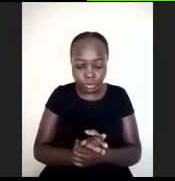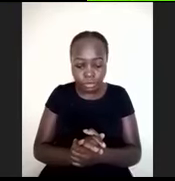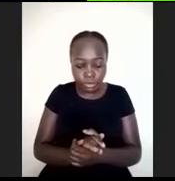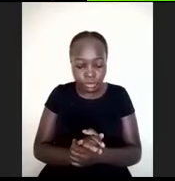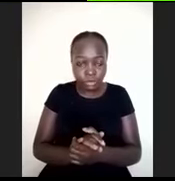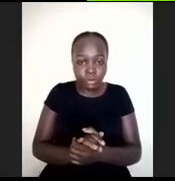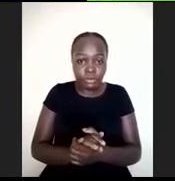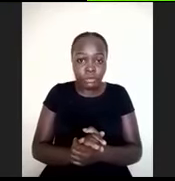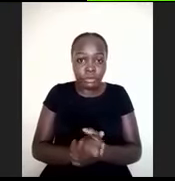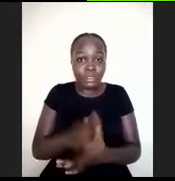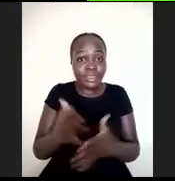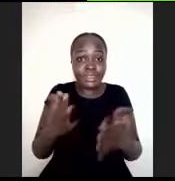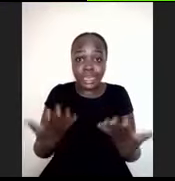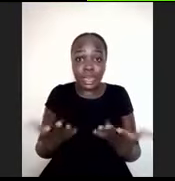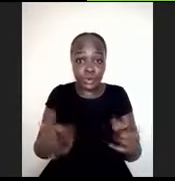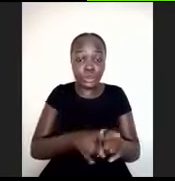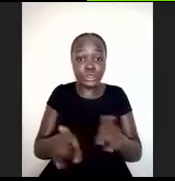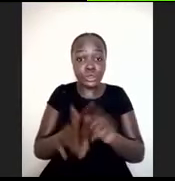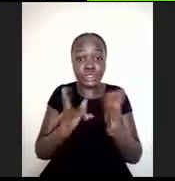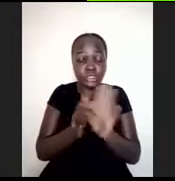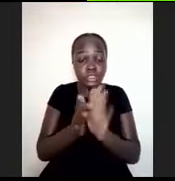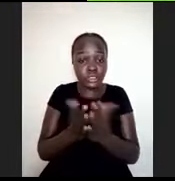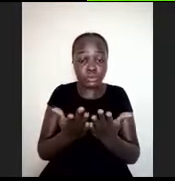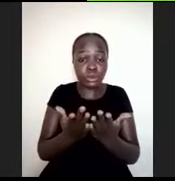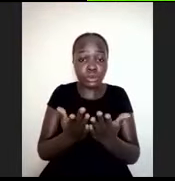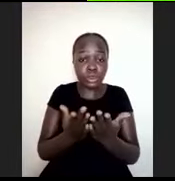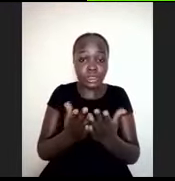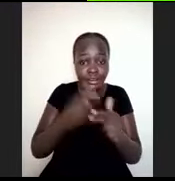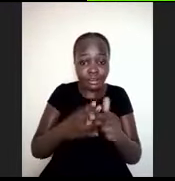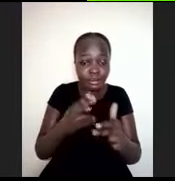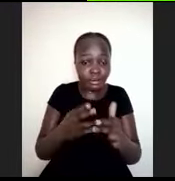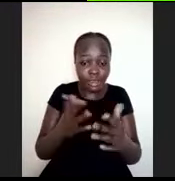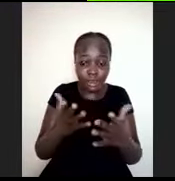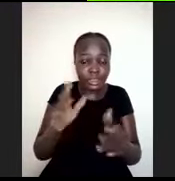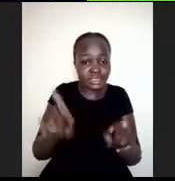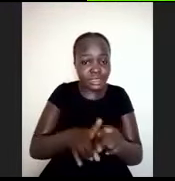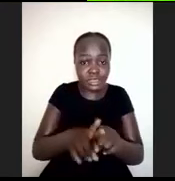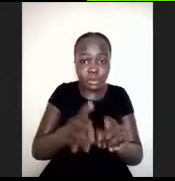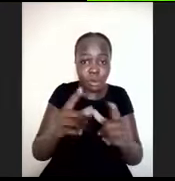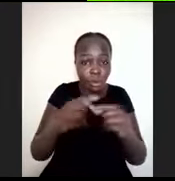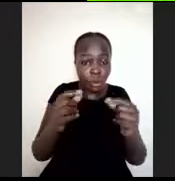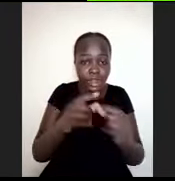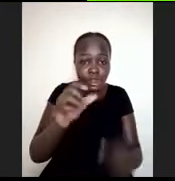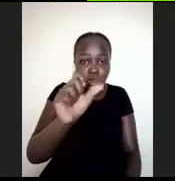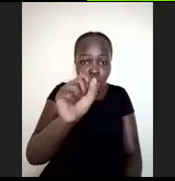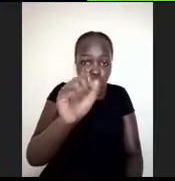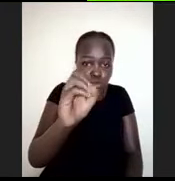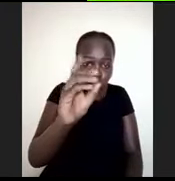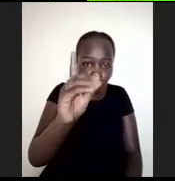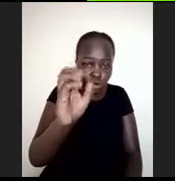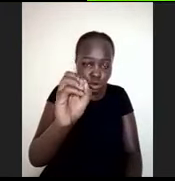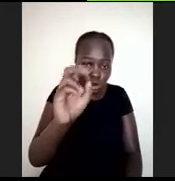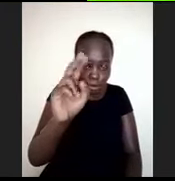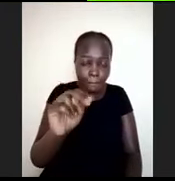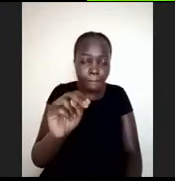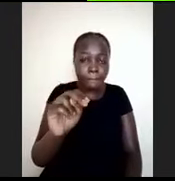this is even how the word sodomy was created. It's from Sodom, the word